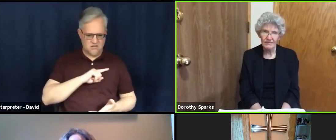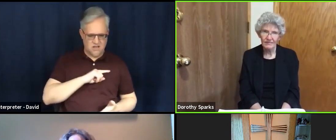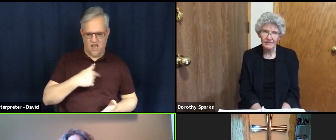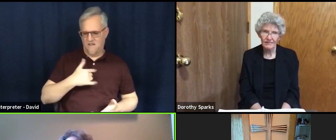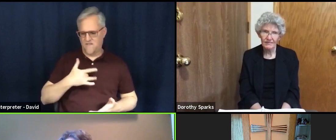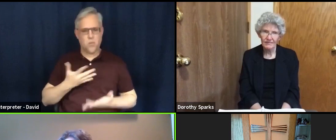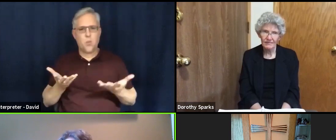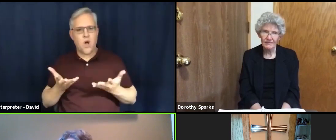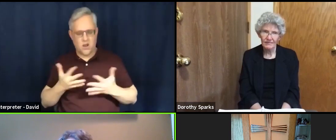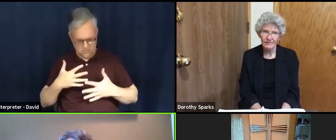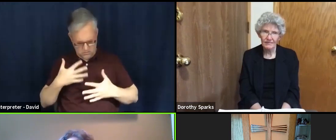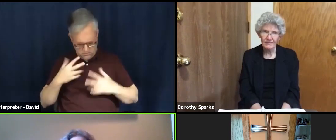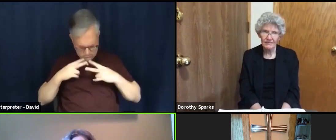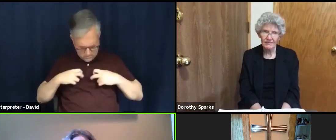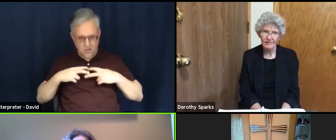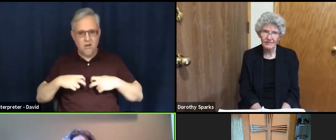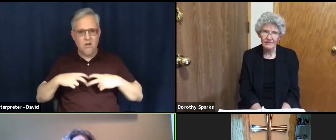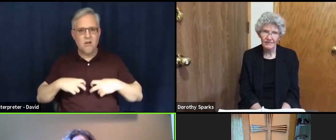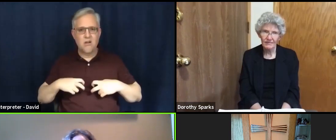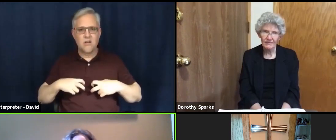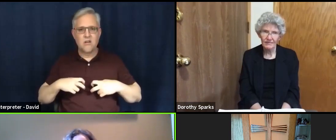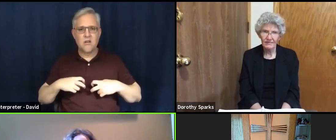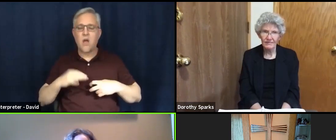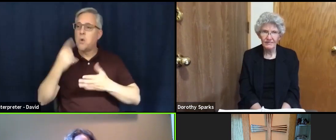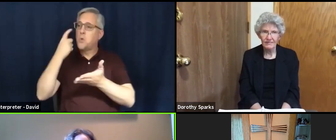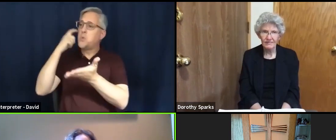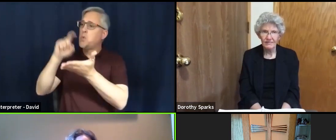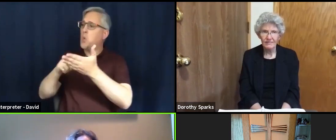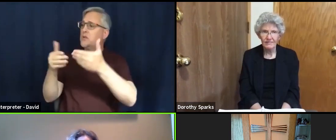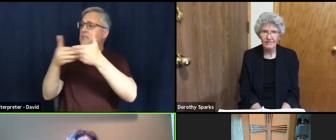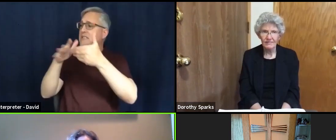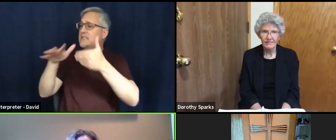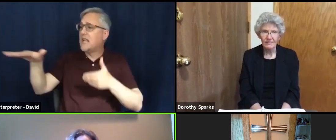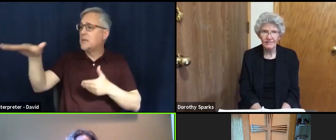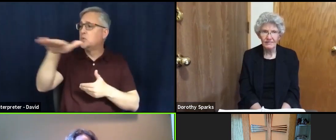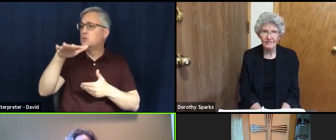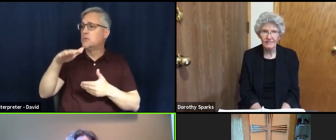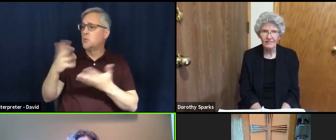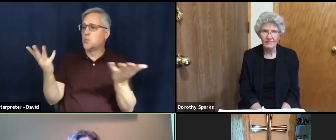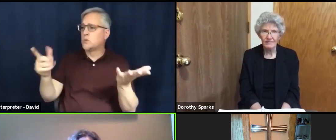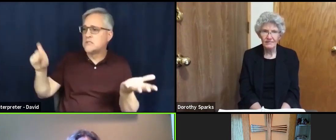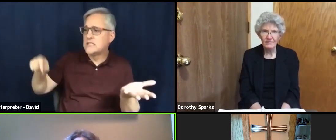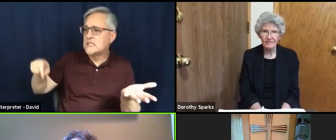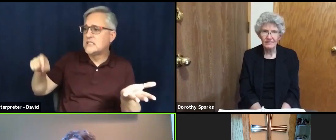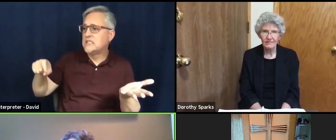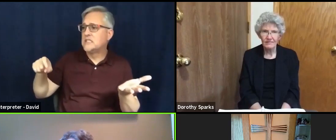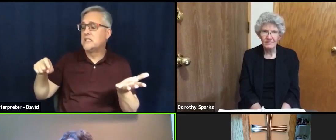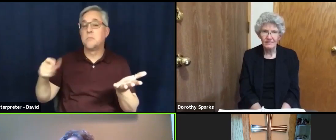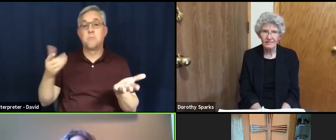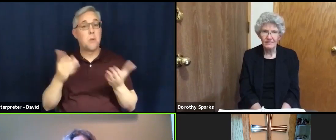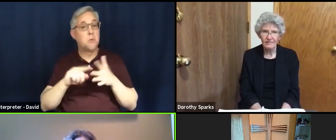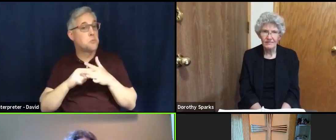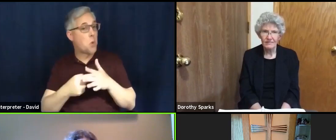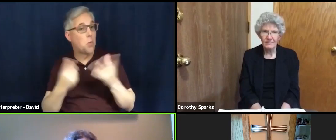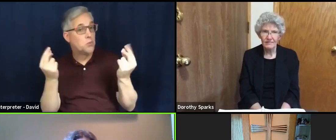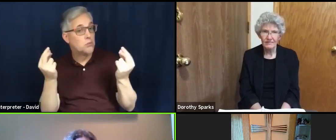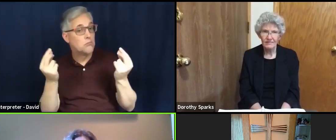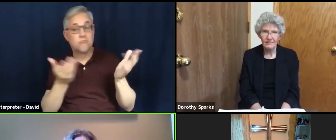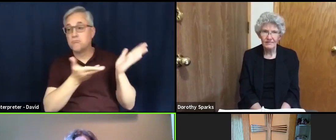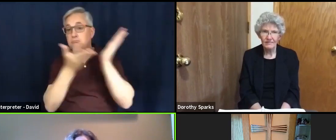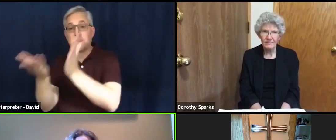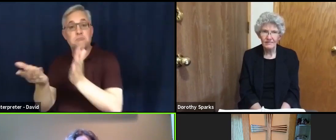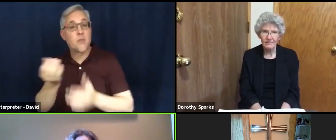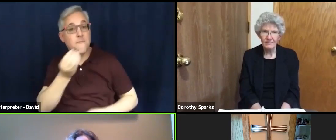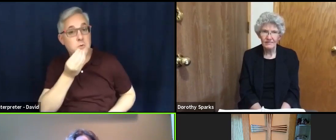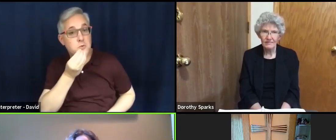And we can start perhaps with bringing some food or diapers or toilet